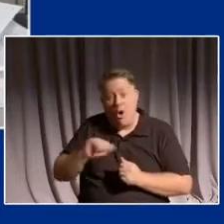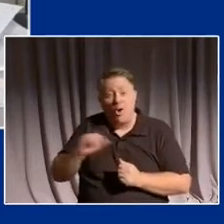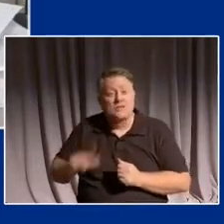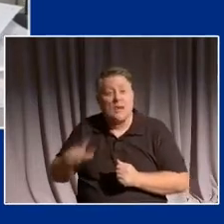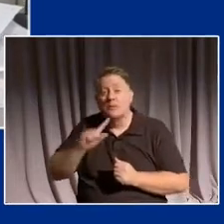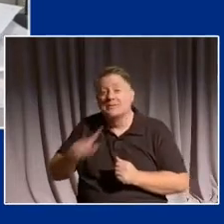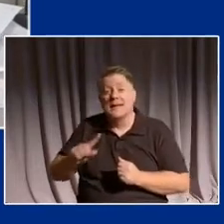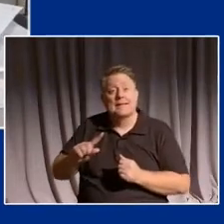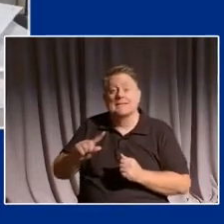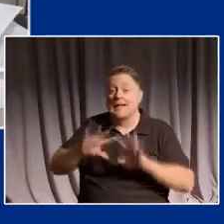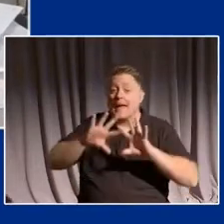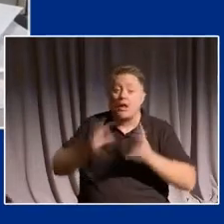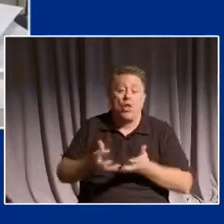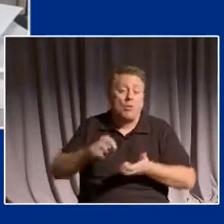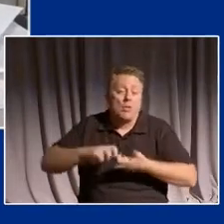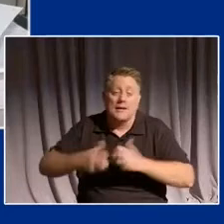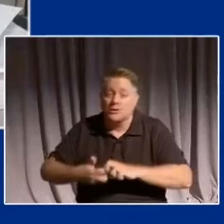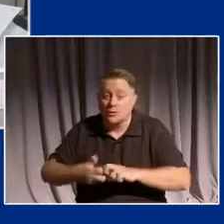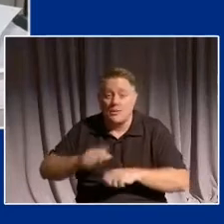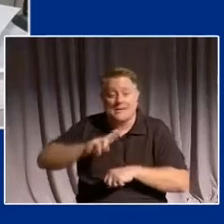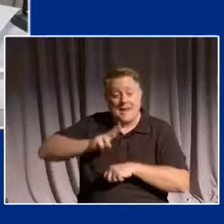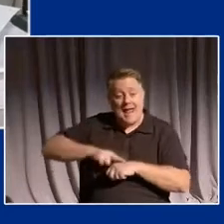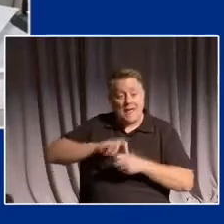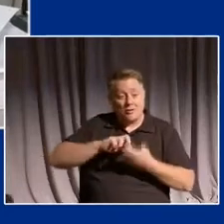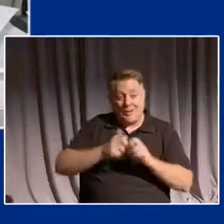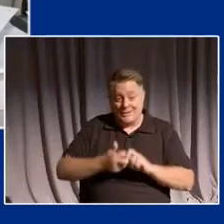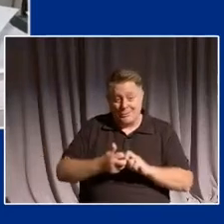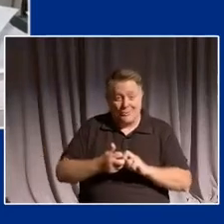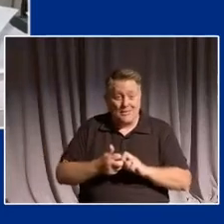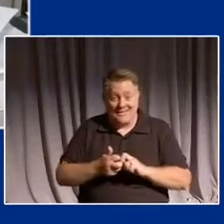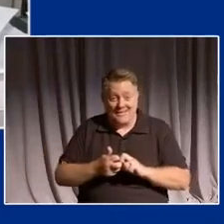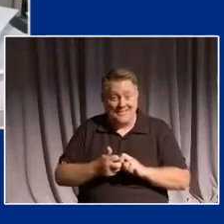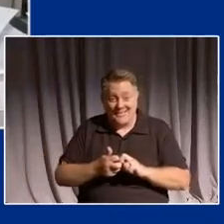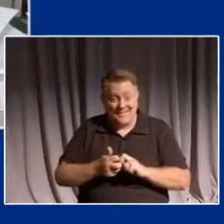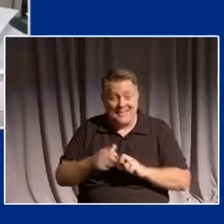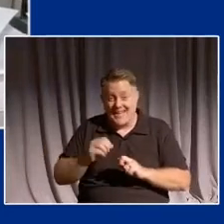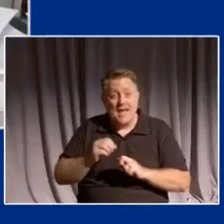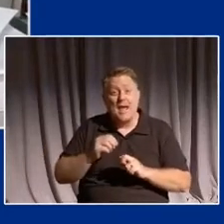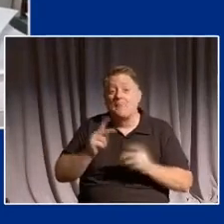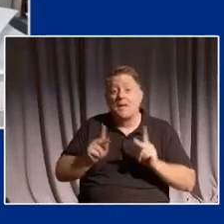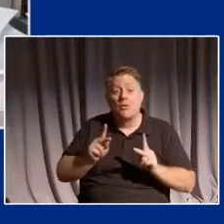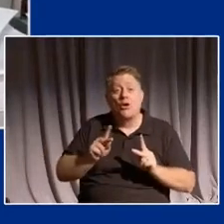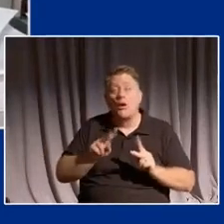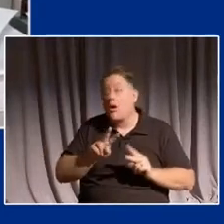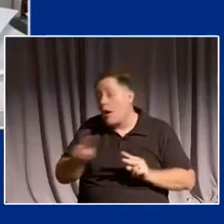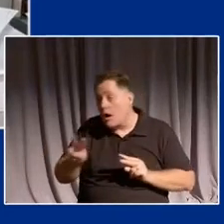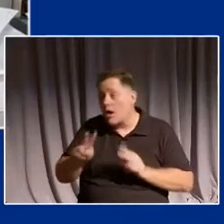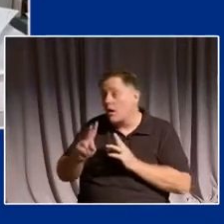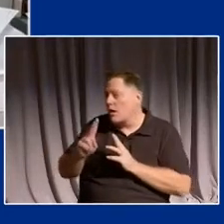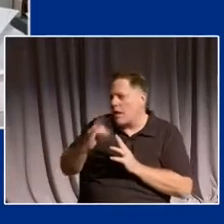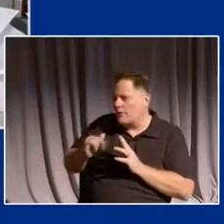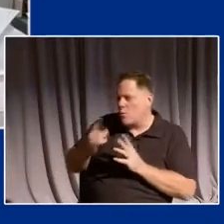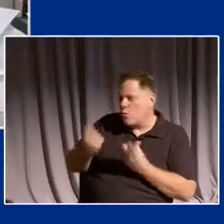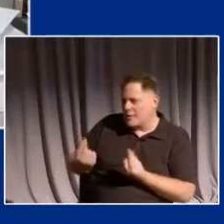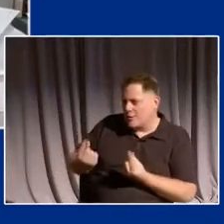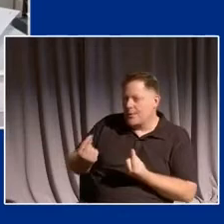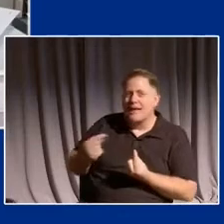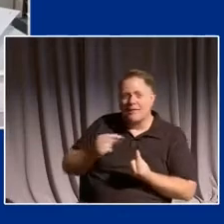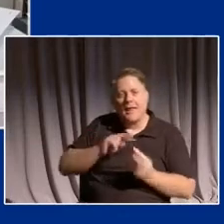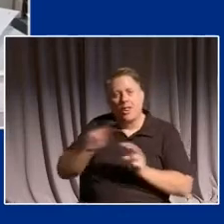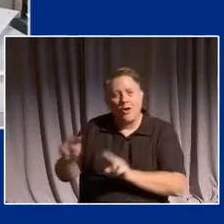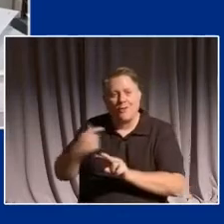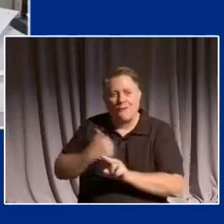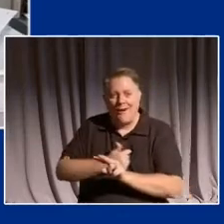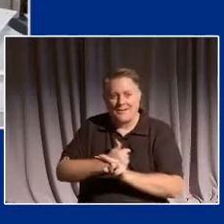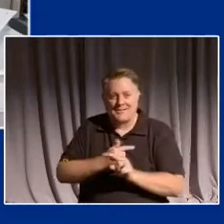Alzheimer's is a global issue. It's a national issue. And people look to California to lead on issues like this, which